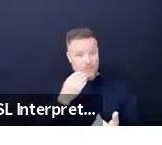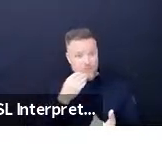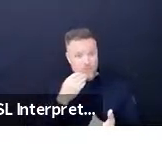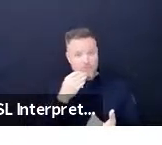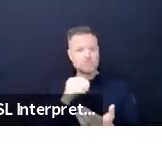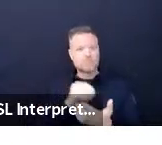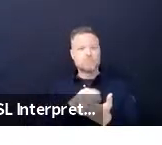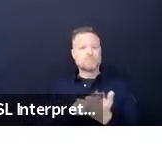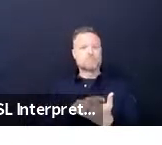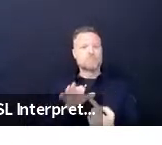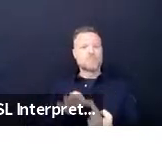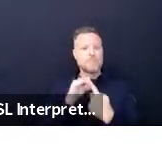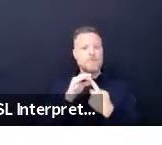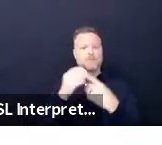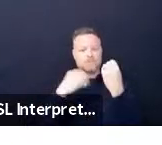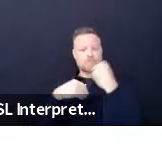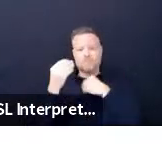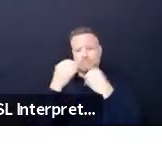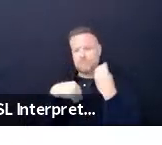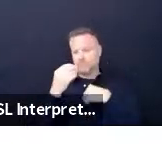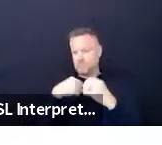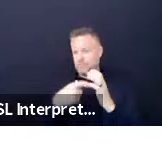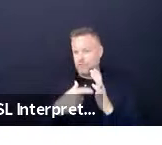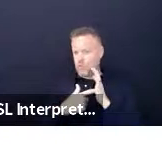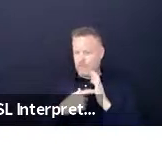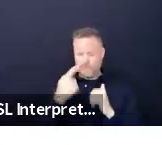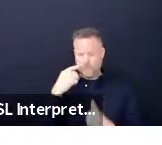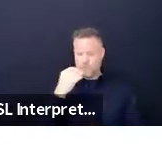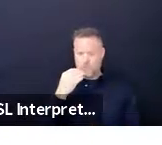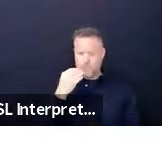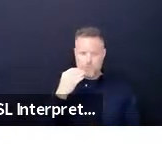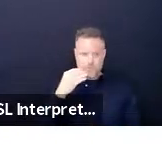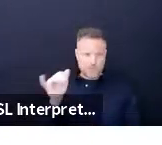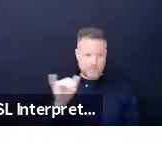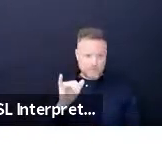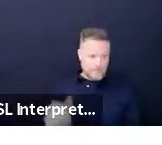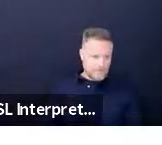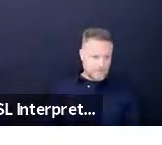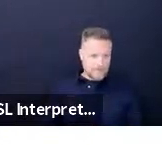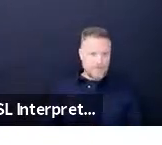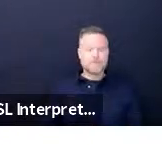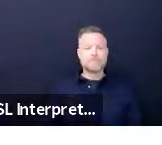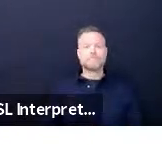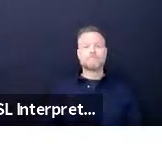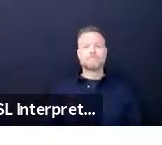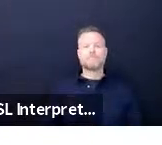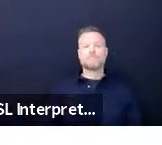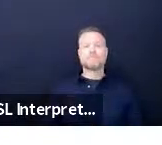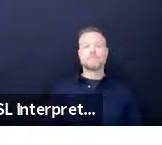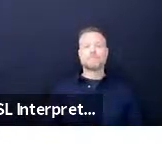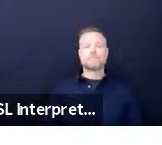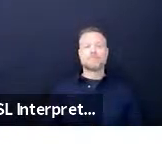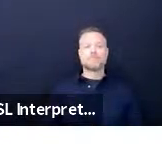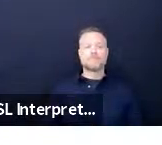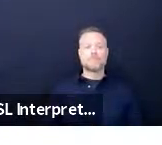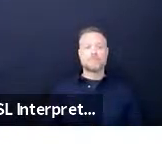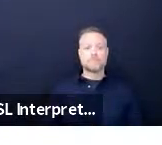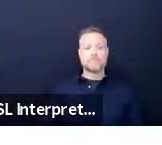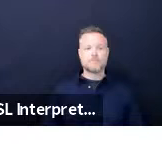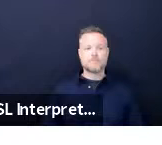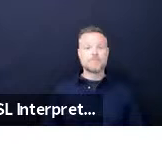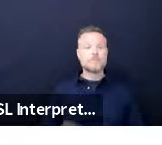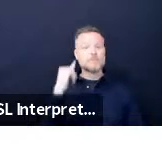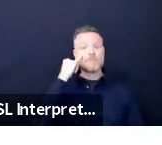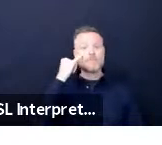note about special dietary requirements. That's going to be a disability that you'll need to be prepared for as well.